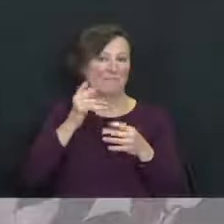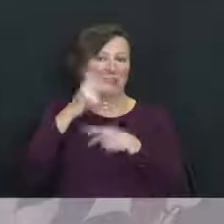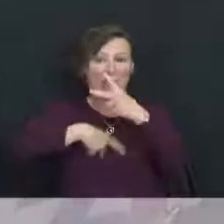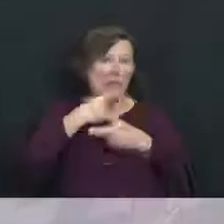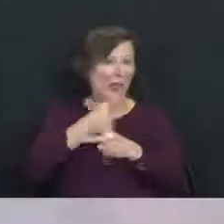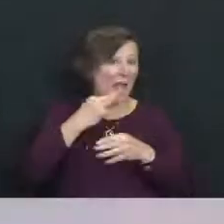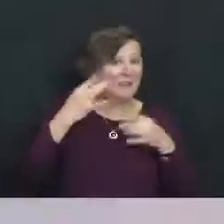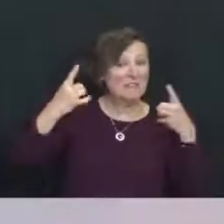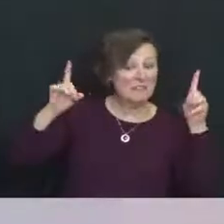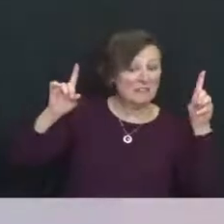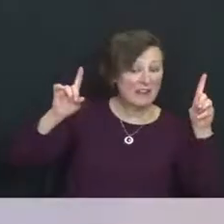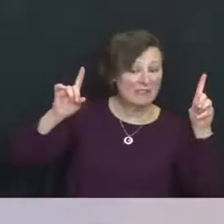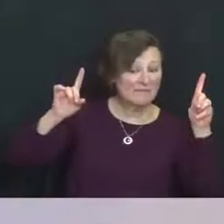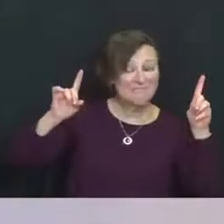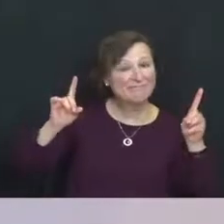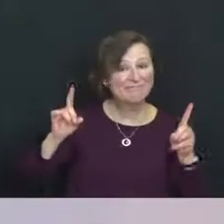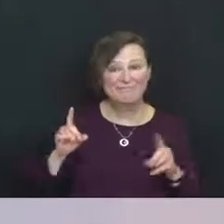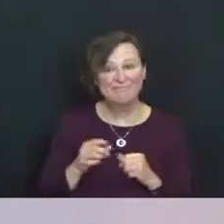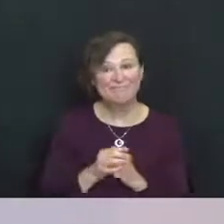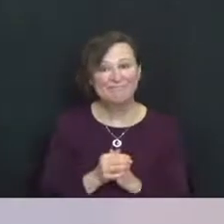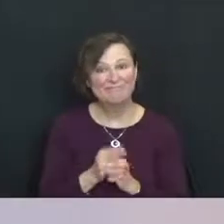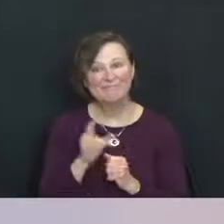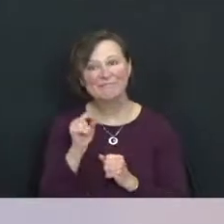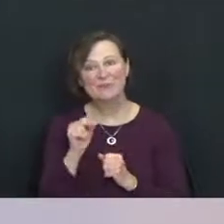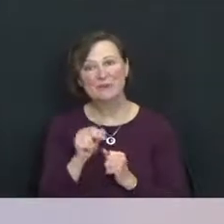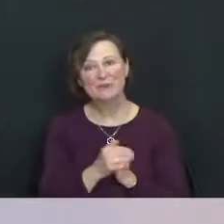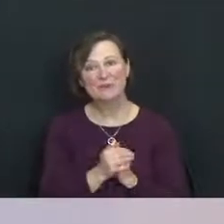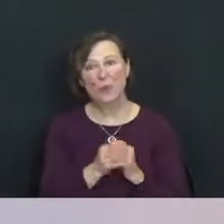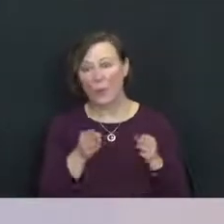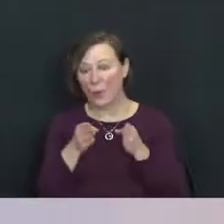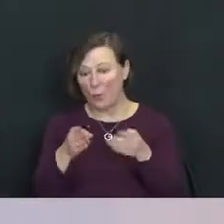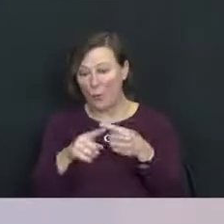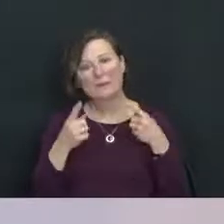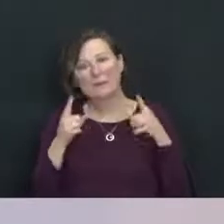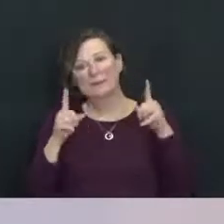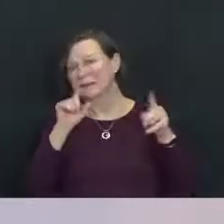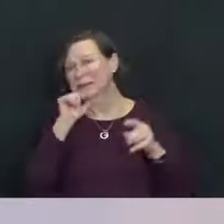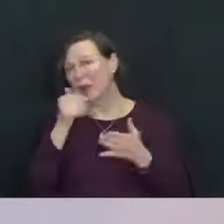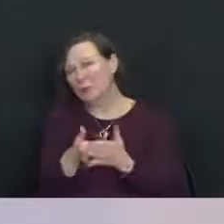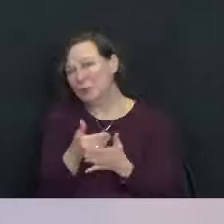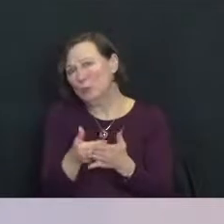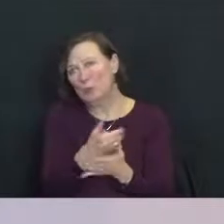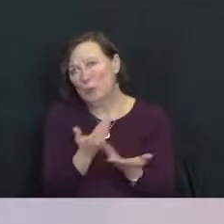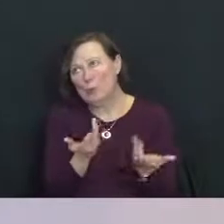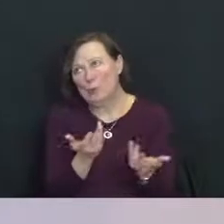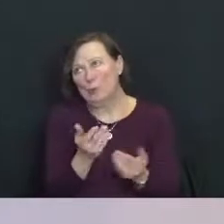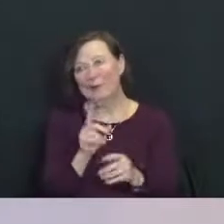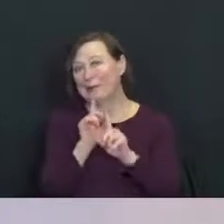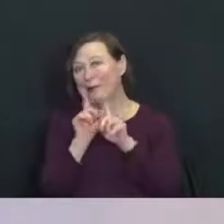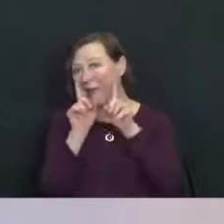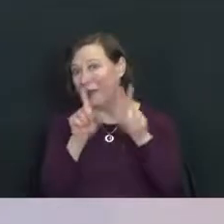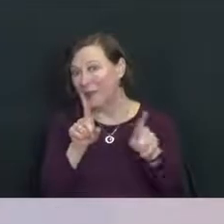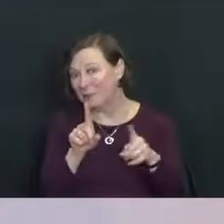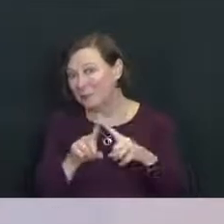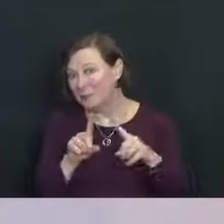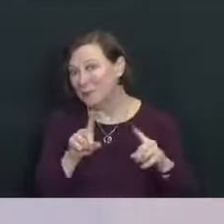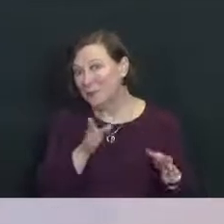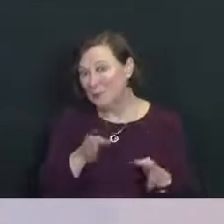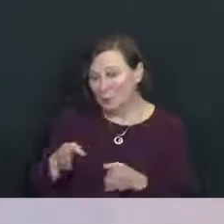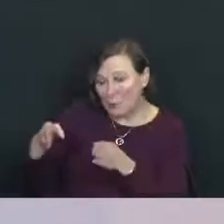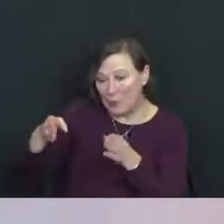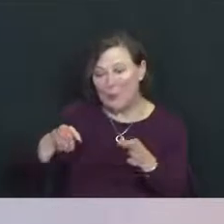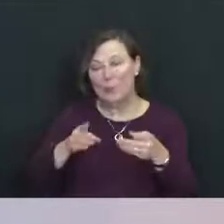No, I don't think so. I don't think that the road to success is a new path. I don't think that the answer to the road